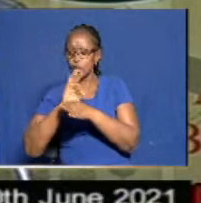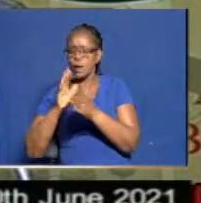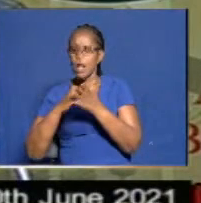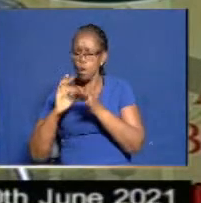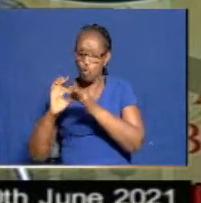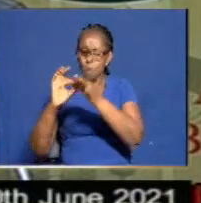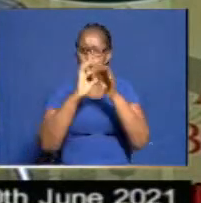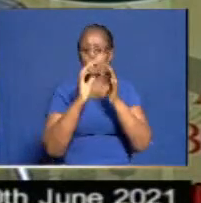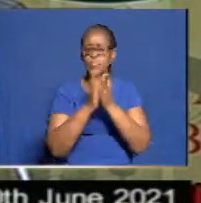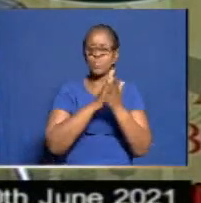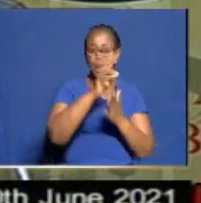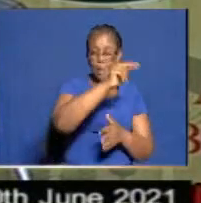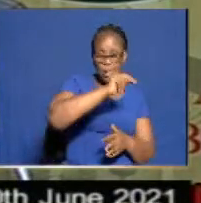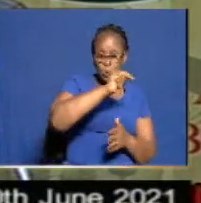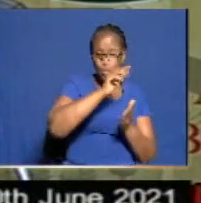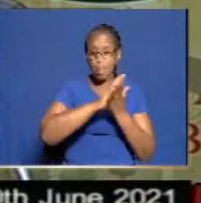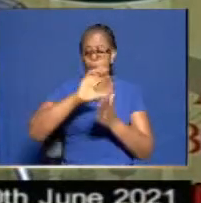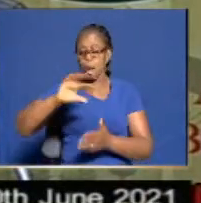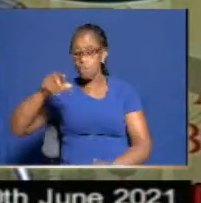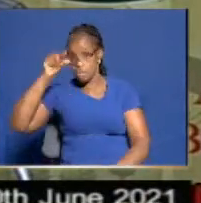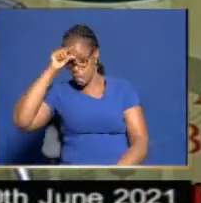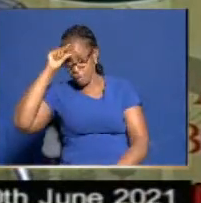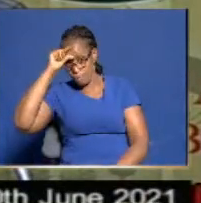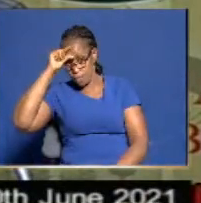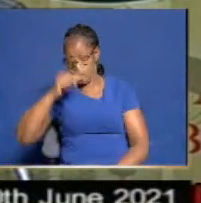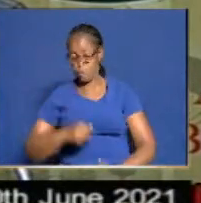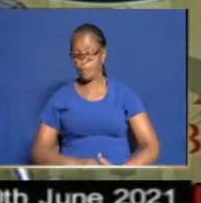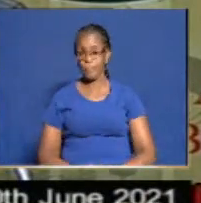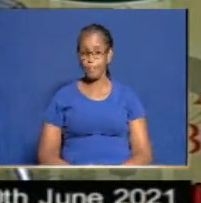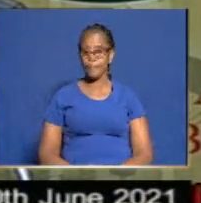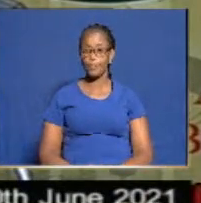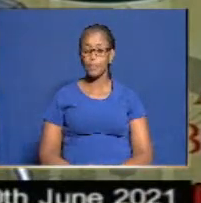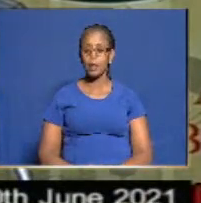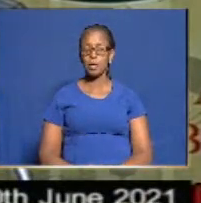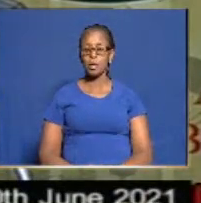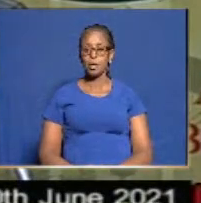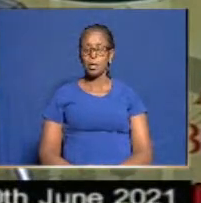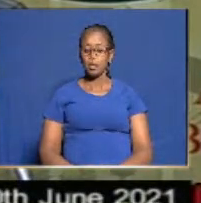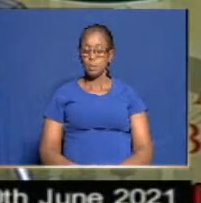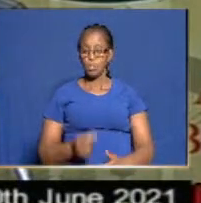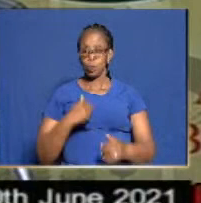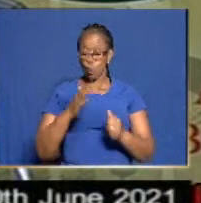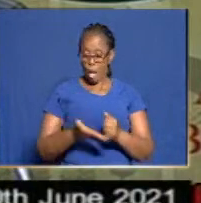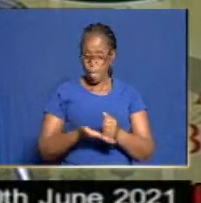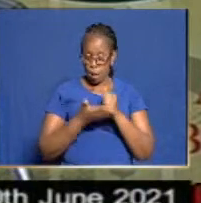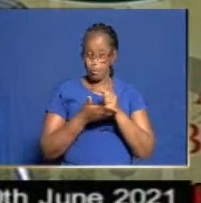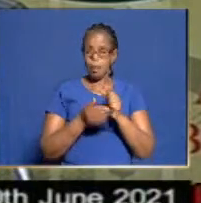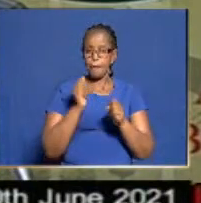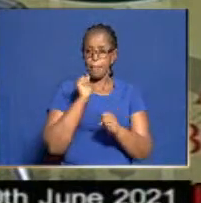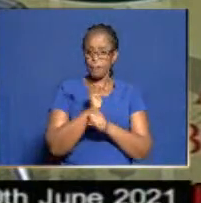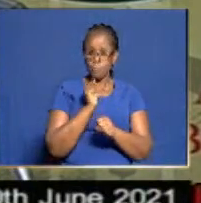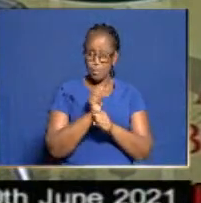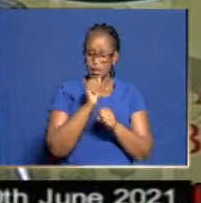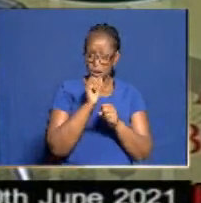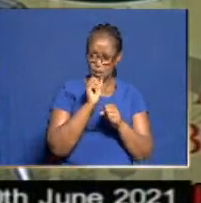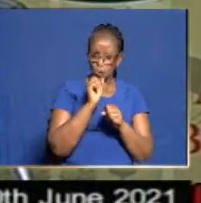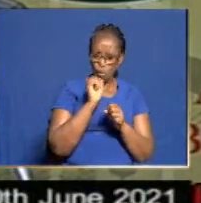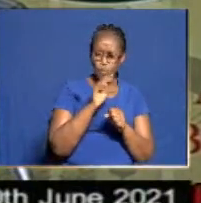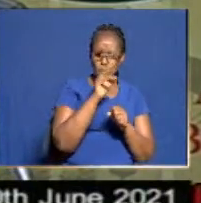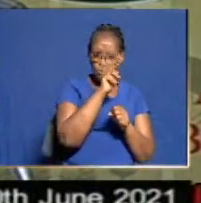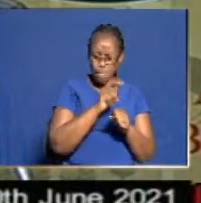county governments. Mr. Speaker, to facilitate performance of the transferred functions by the